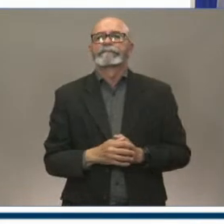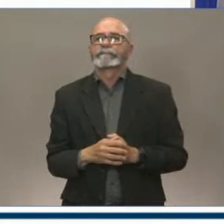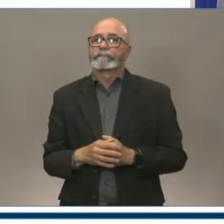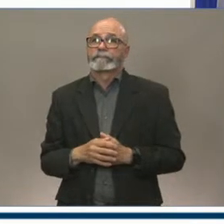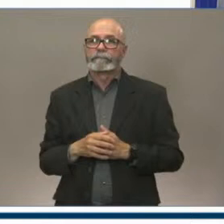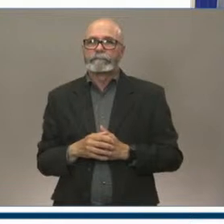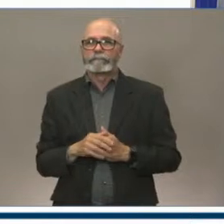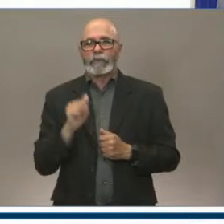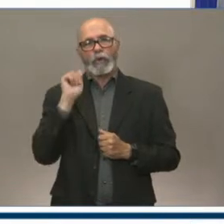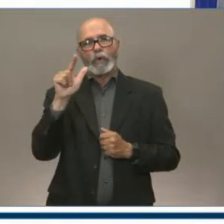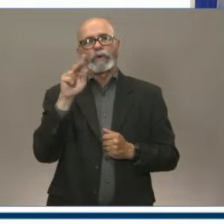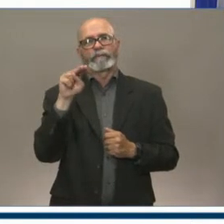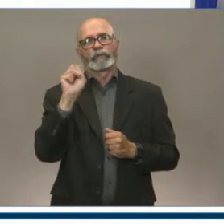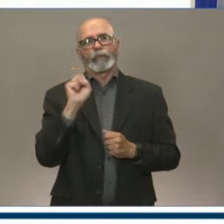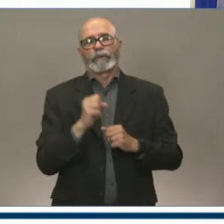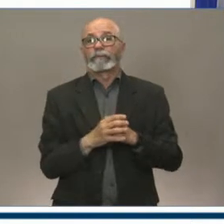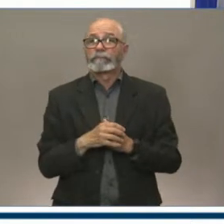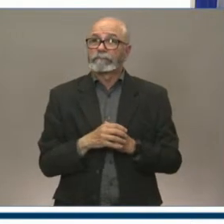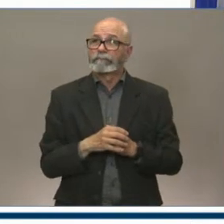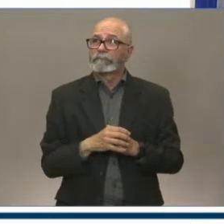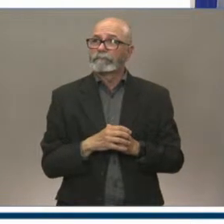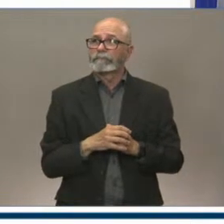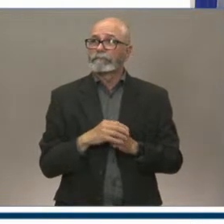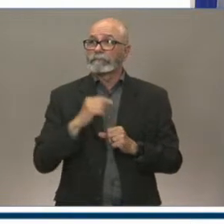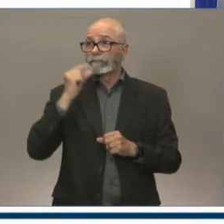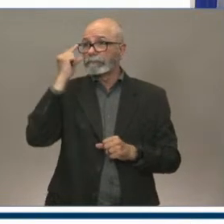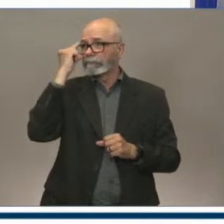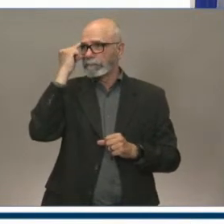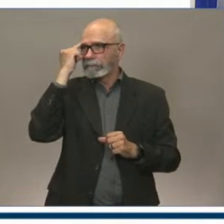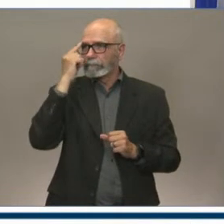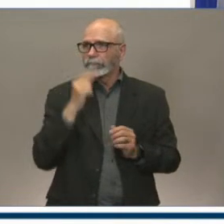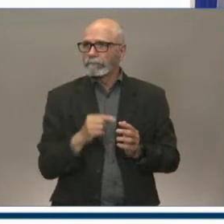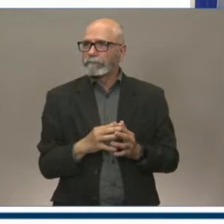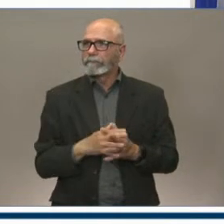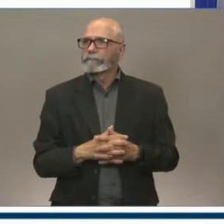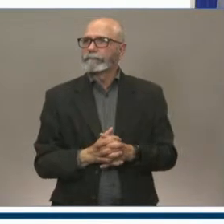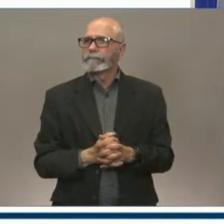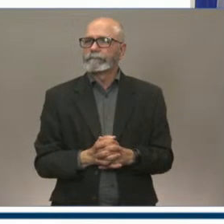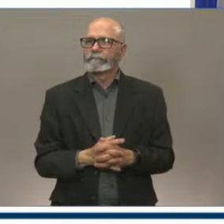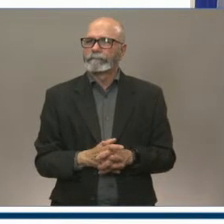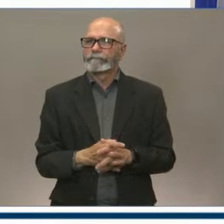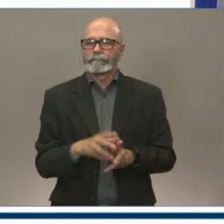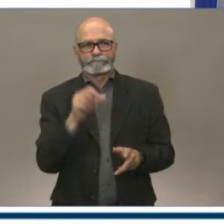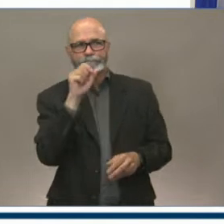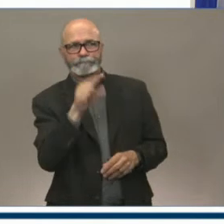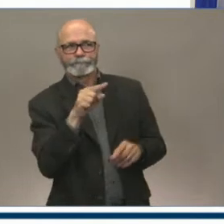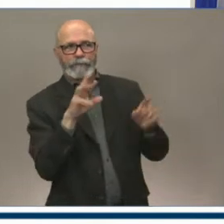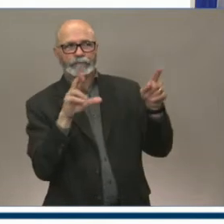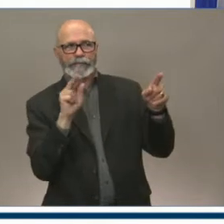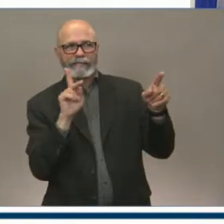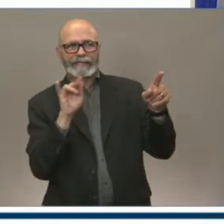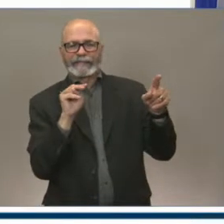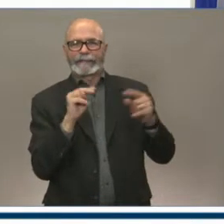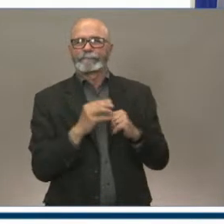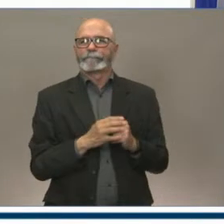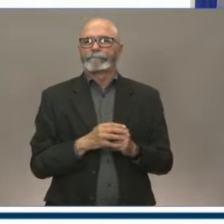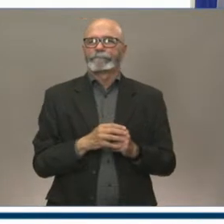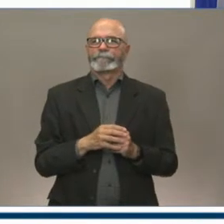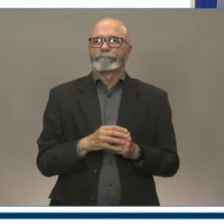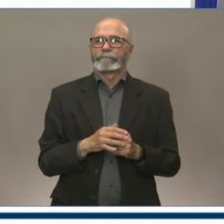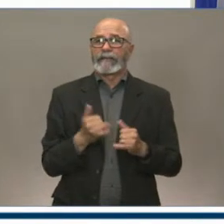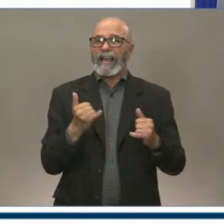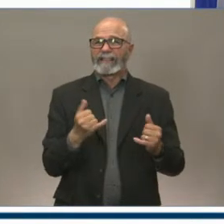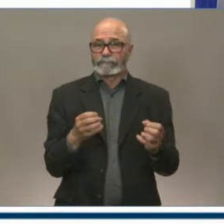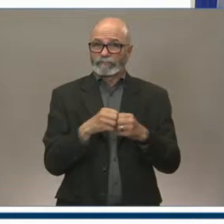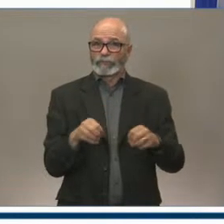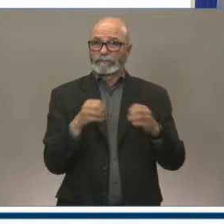Nova Scotia. Go ahead, Lindsay. Thank you so much. Premier Rankin, given this tight closure that's required to